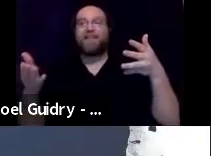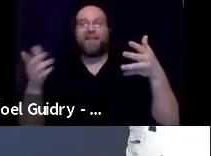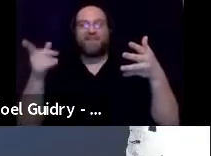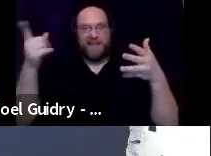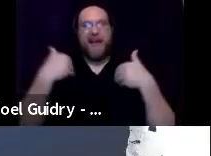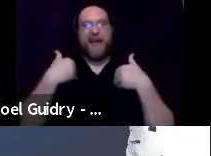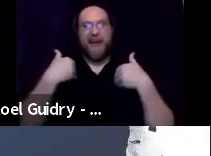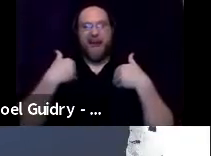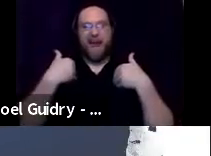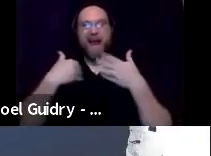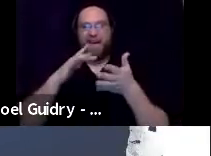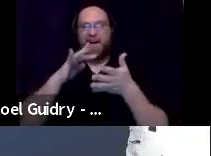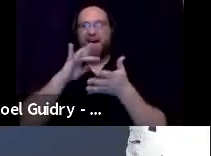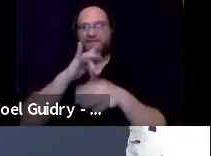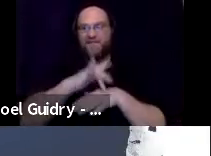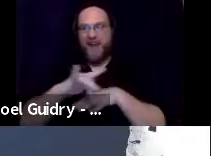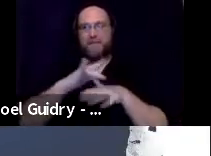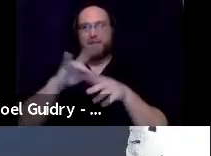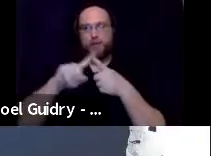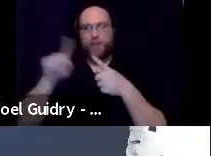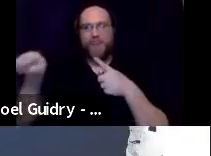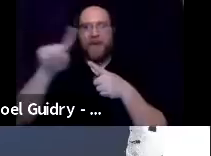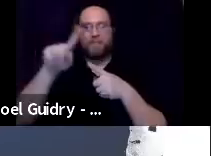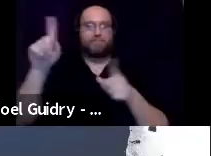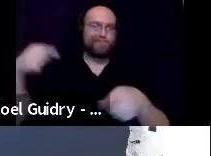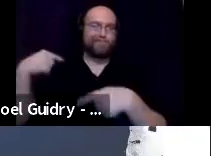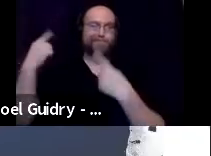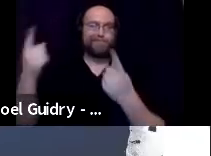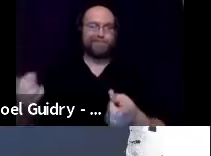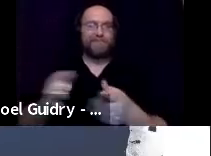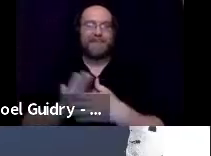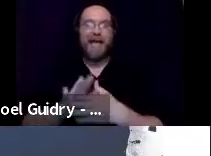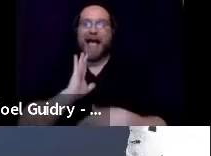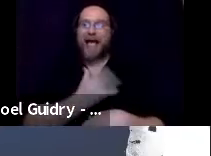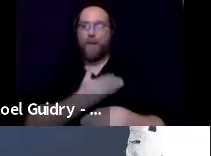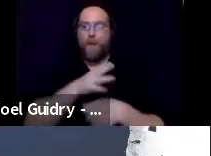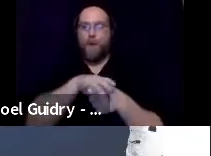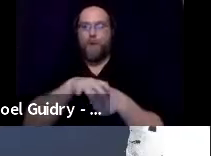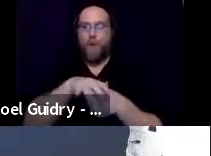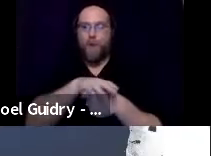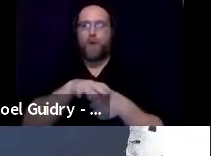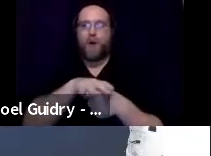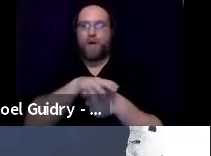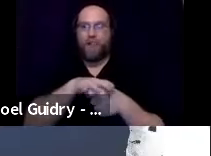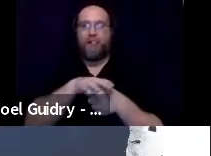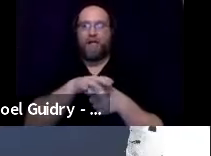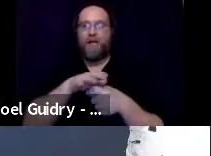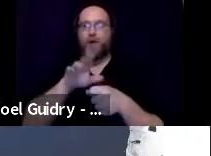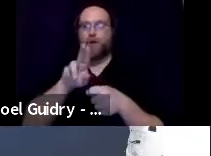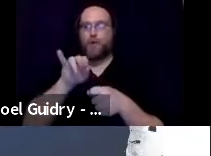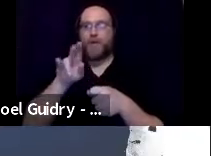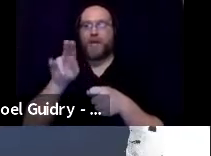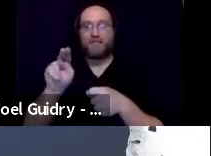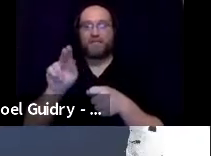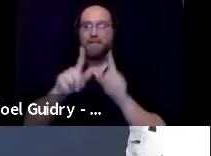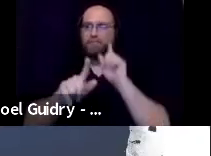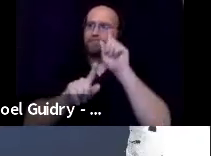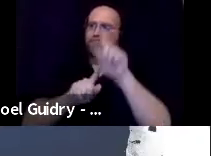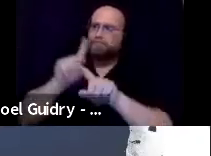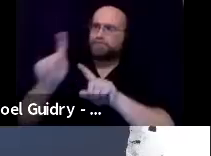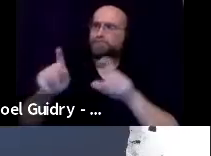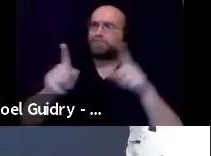they needed to do. And our locals have been asking these questions from the